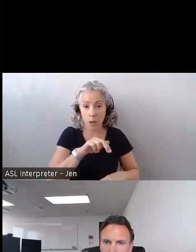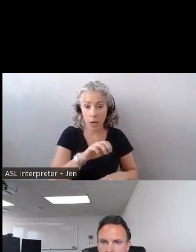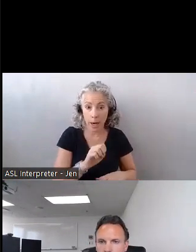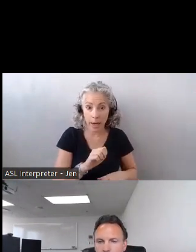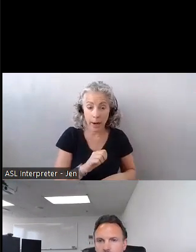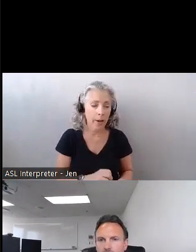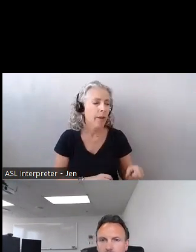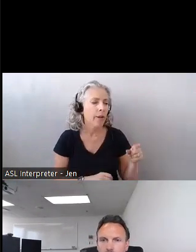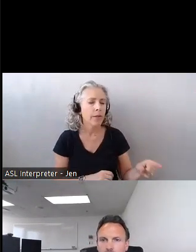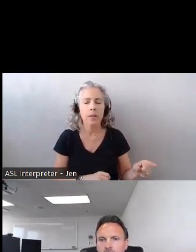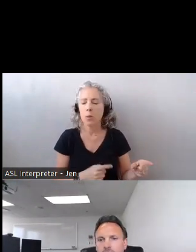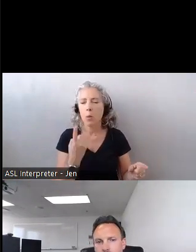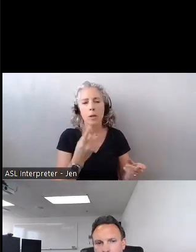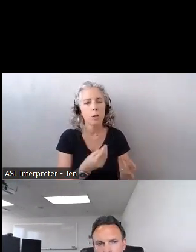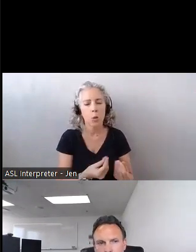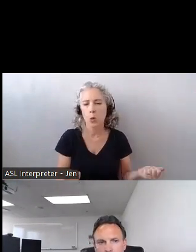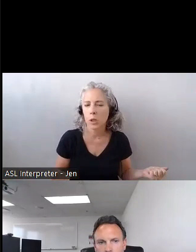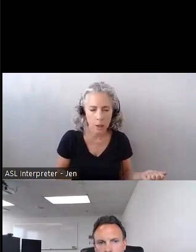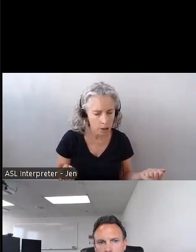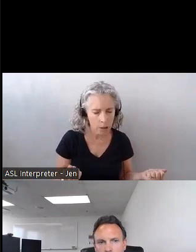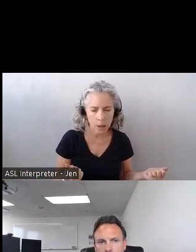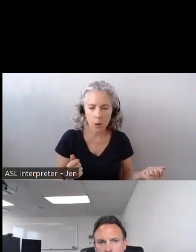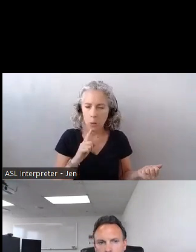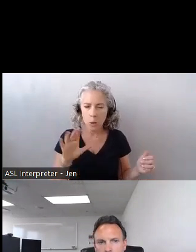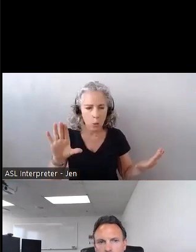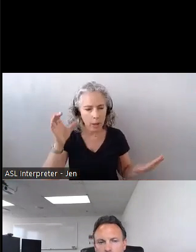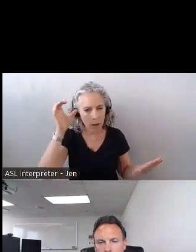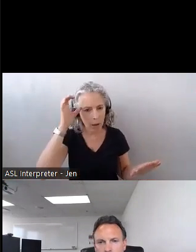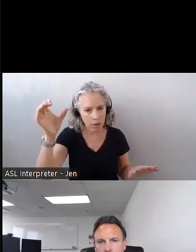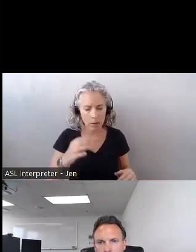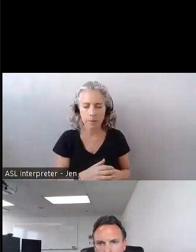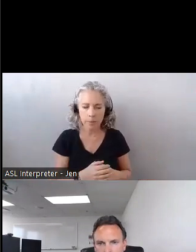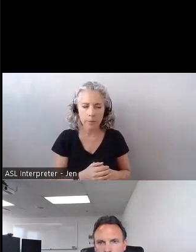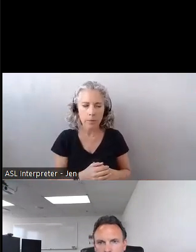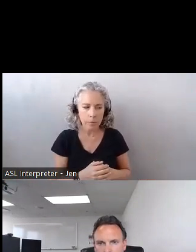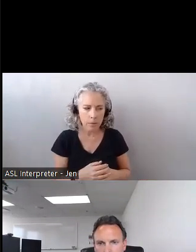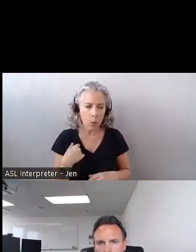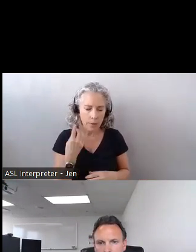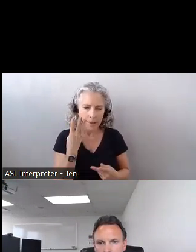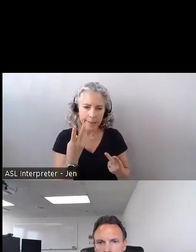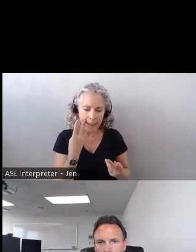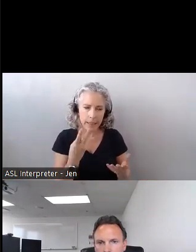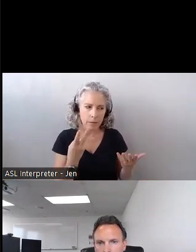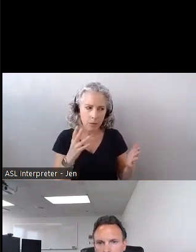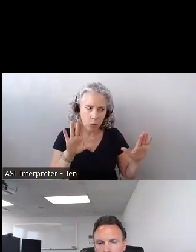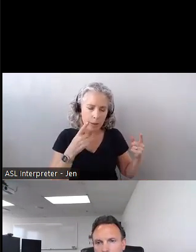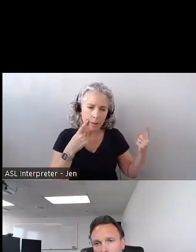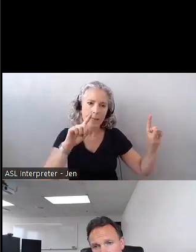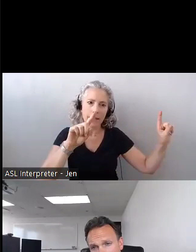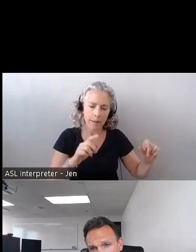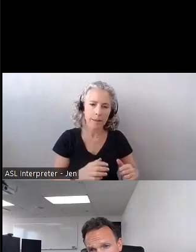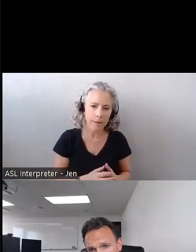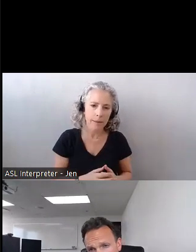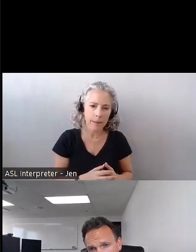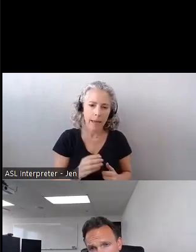is one solution, one of the concepts that we've come up with that we've had some really great success with and outcomes with.